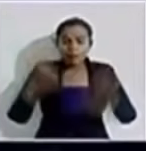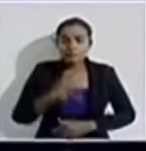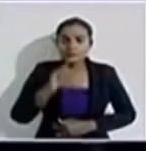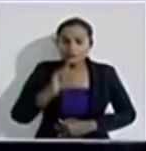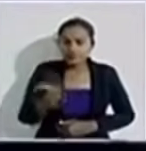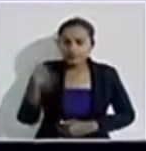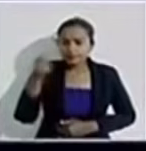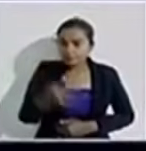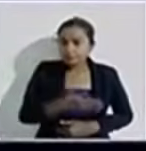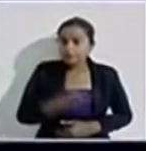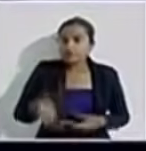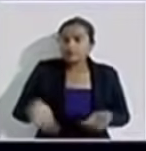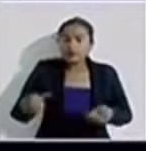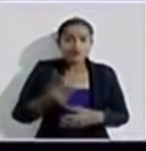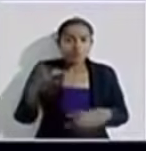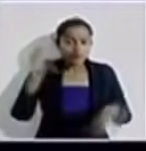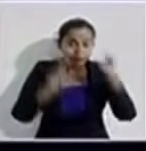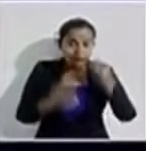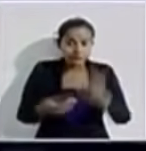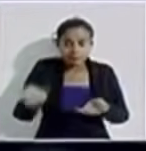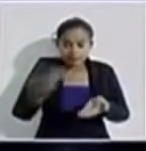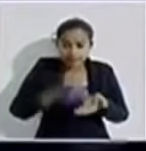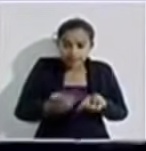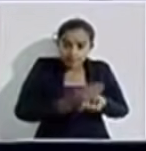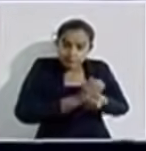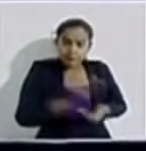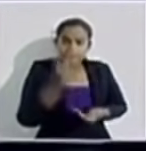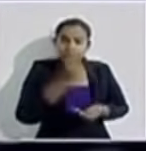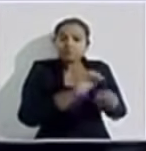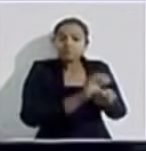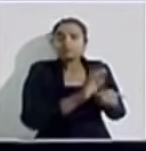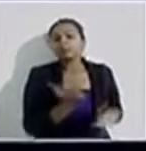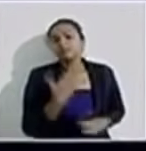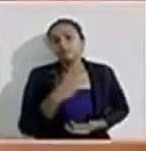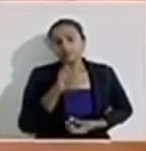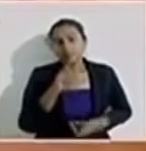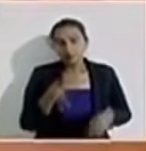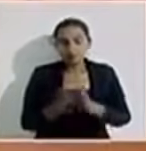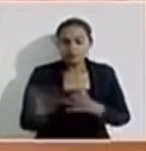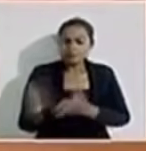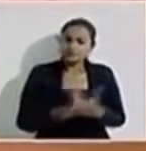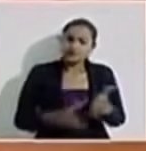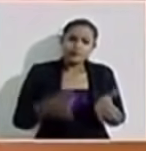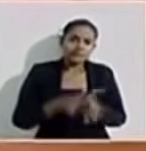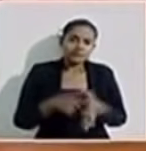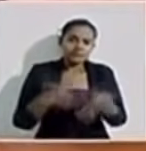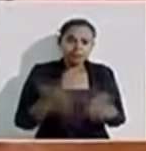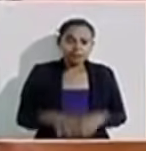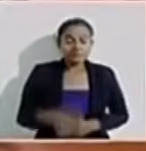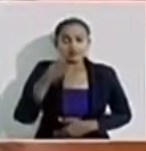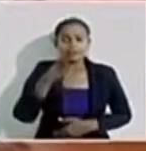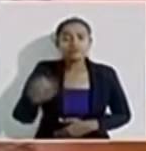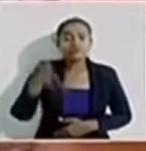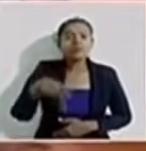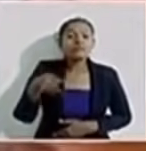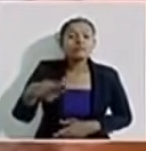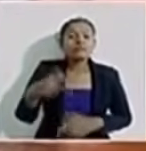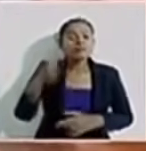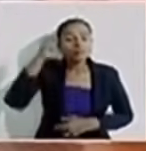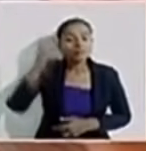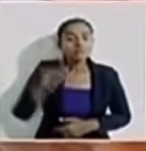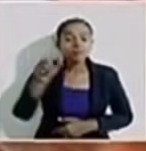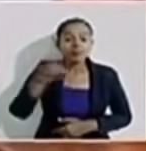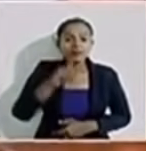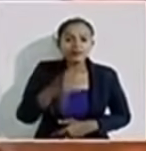to retrieve the data, which is claimed to have been deleted due to a fault of an engineer. However, as the Attorney General's